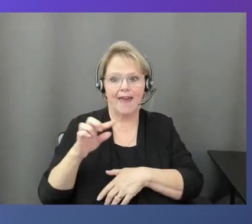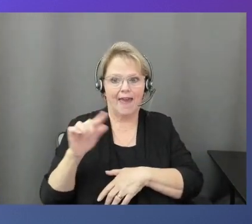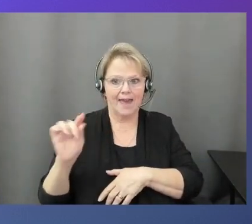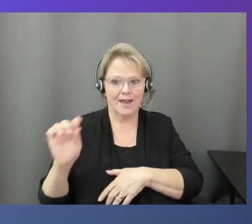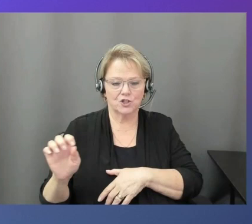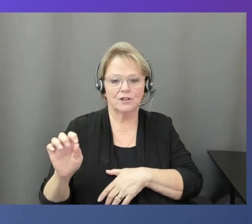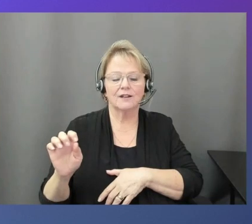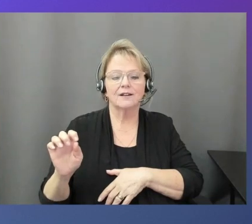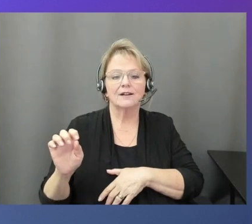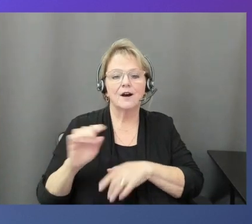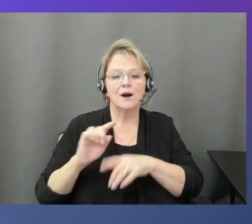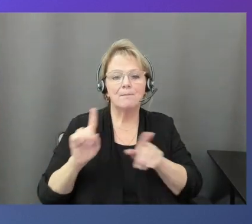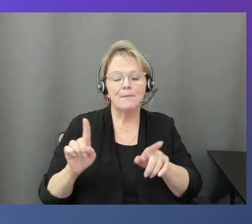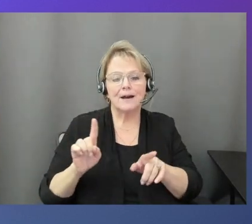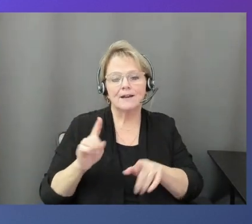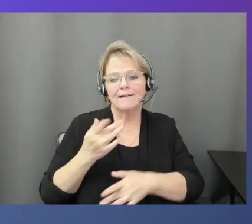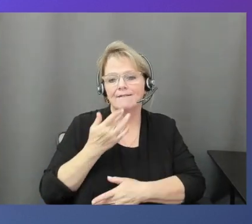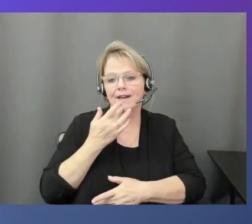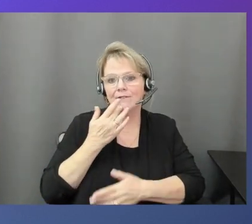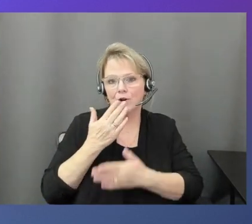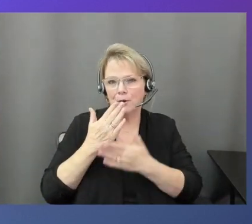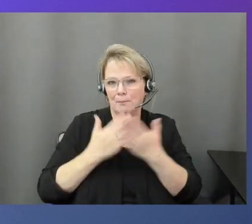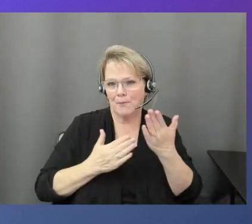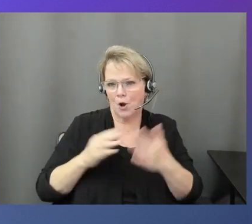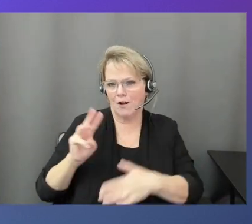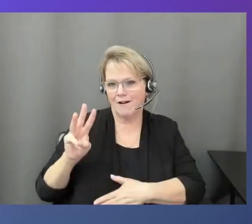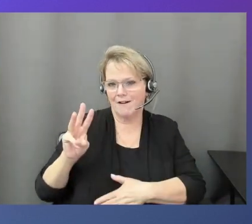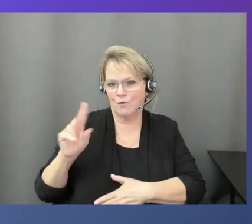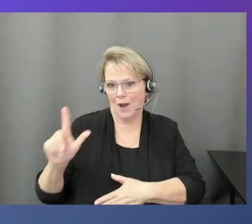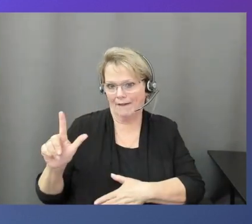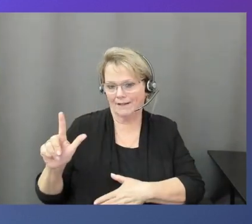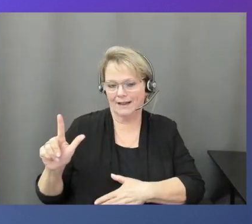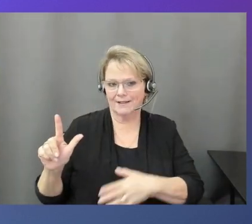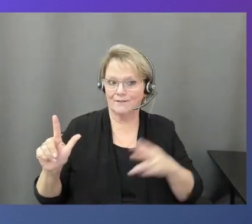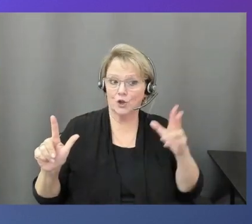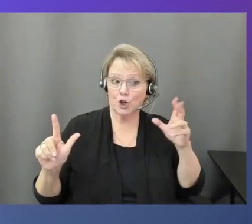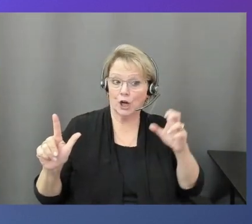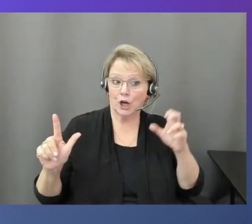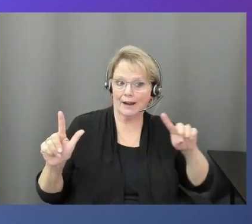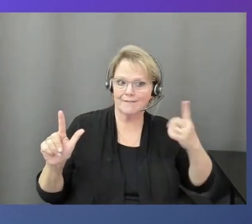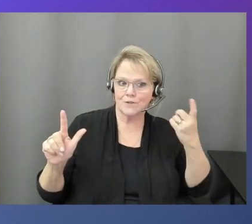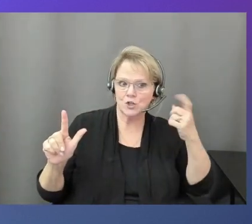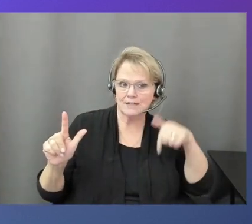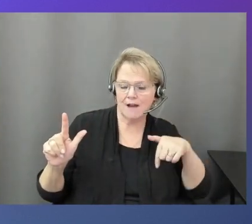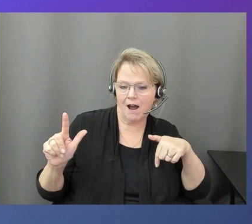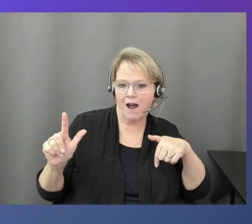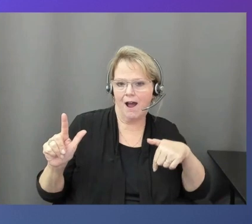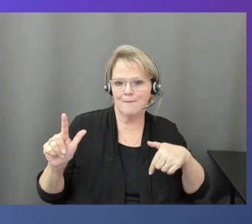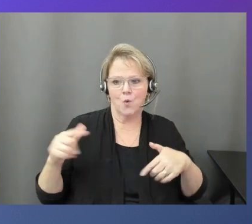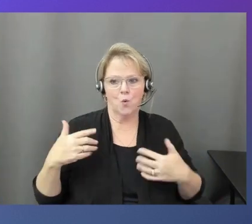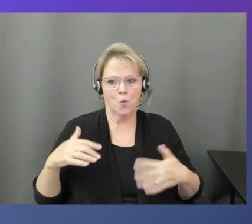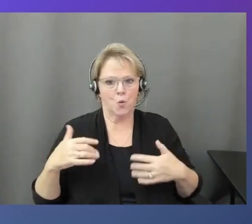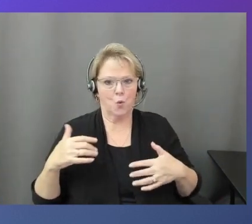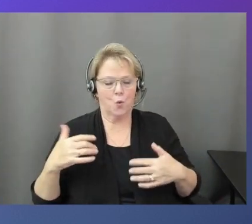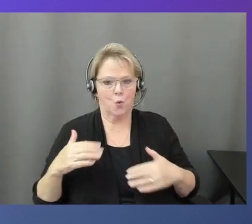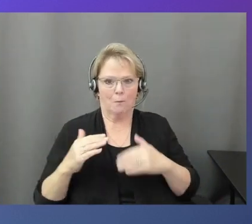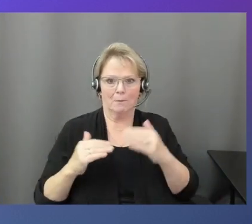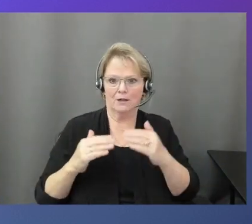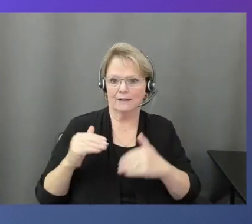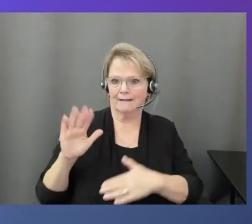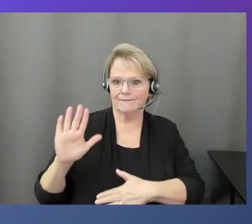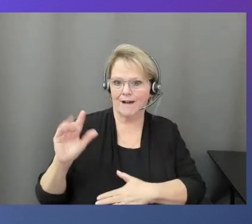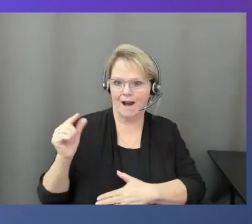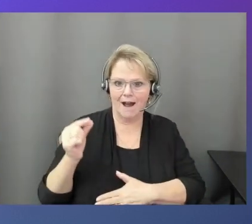for those hearing about Wavelength for the first time, you must be thinking, man, building 5G networks, that's got to be tricky. That's got to be new